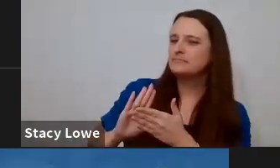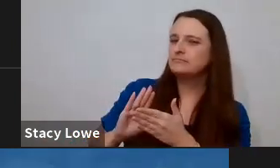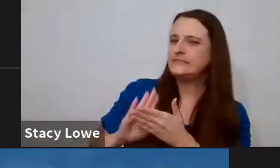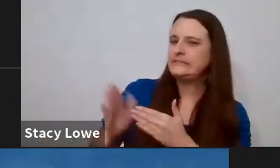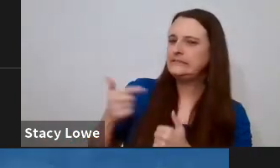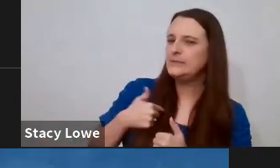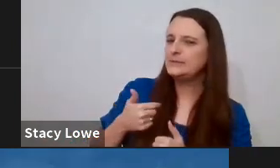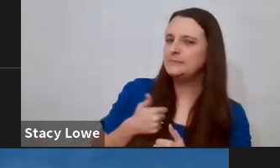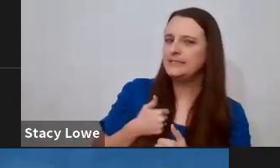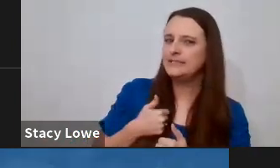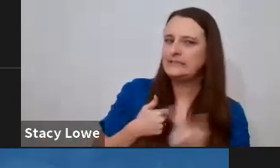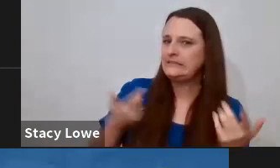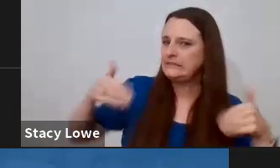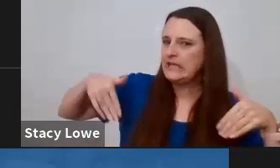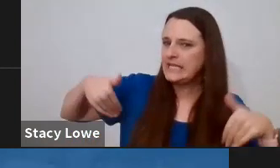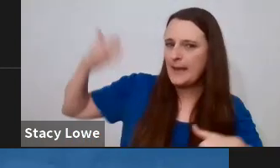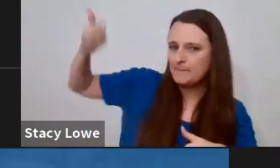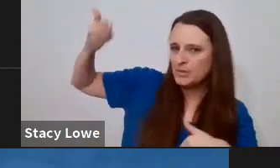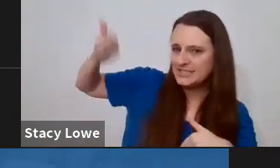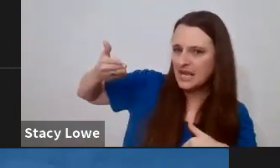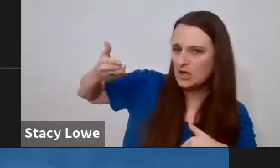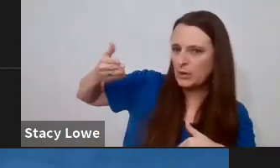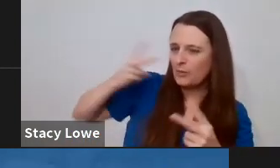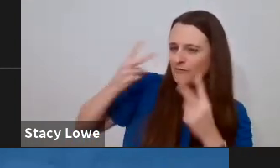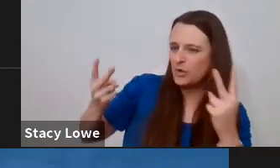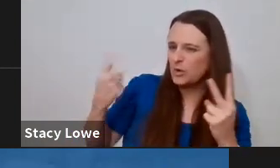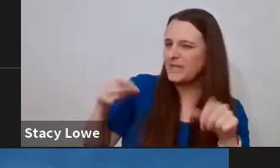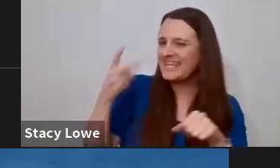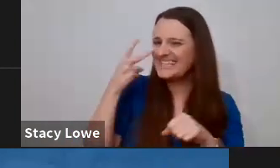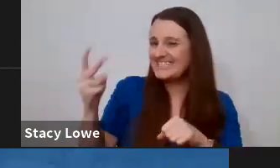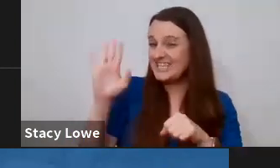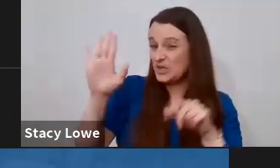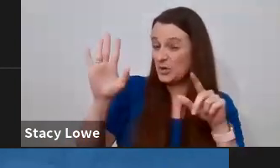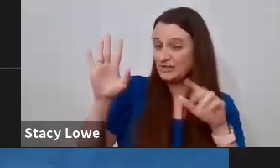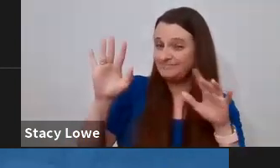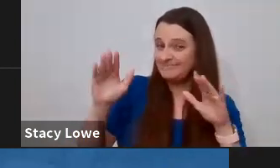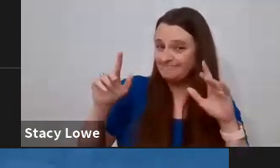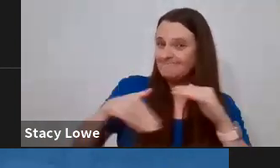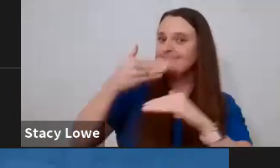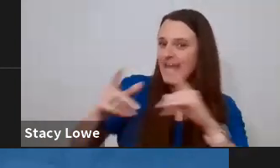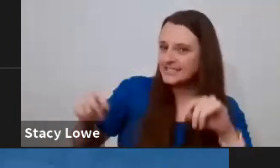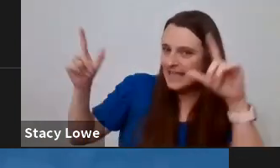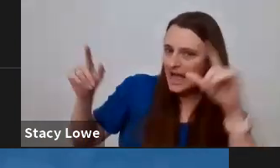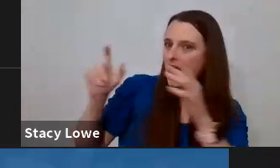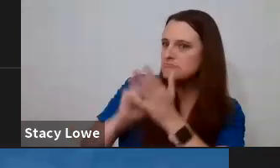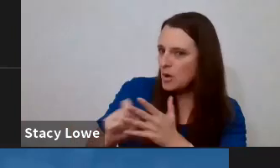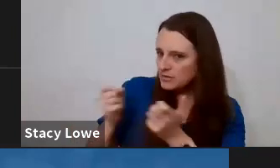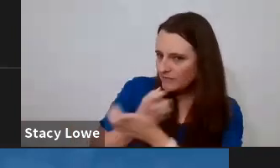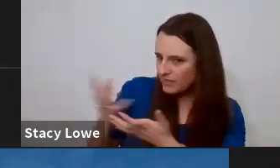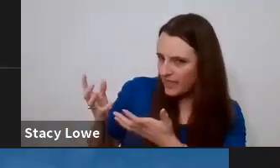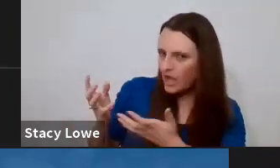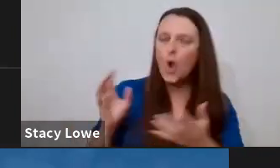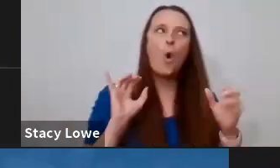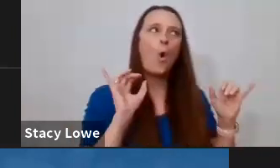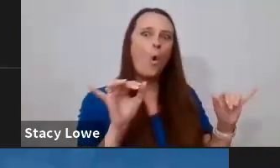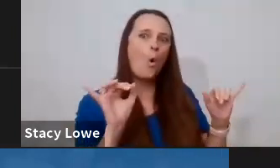not quite in presenter view. We can see your slide, your next slide, and your notes. Okay. If